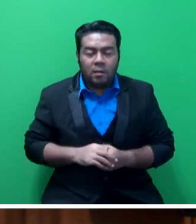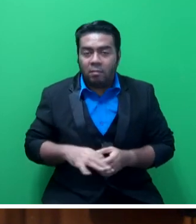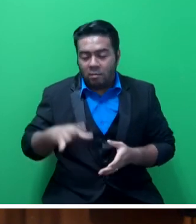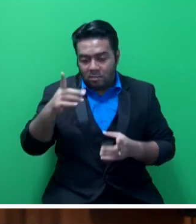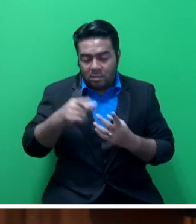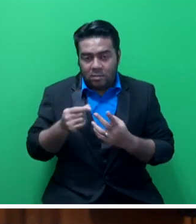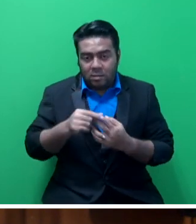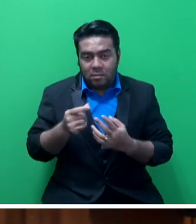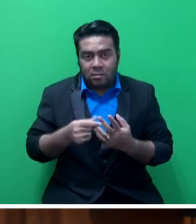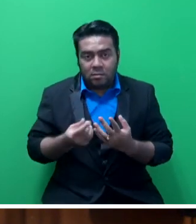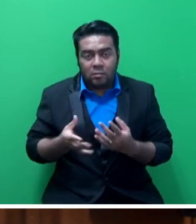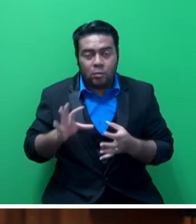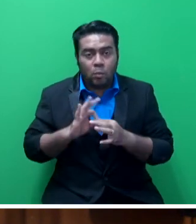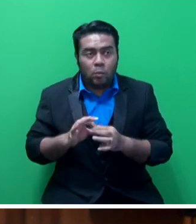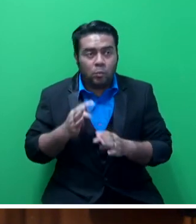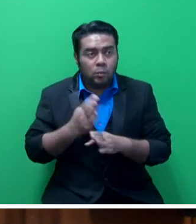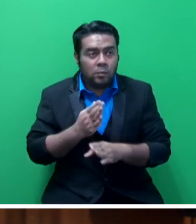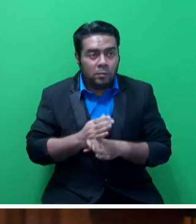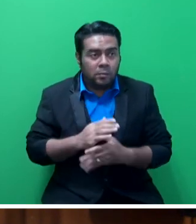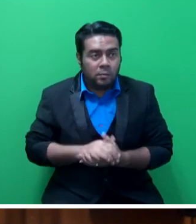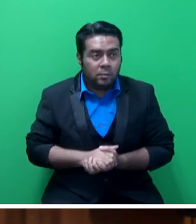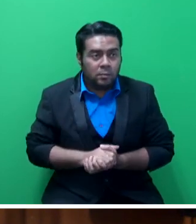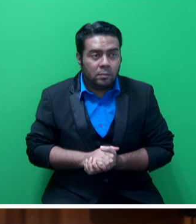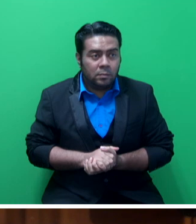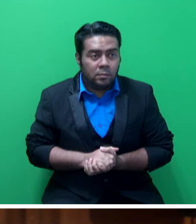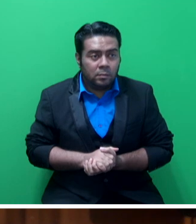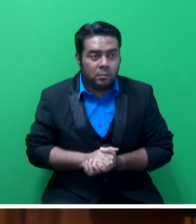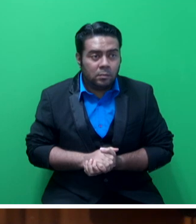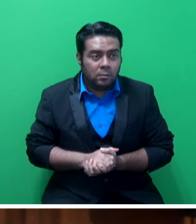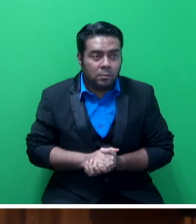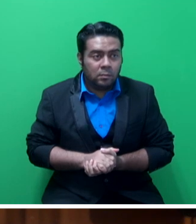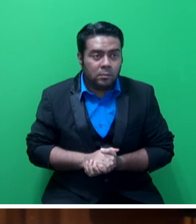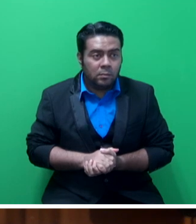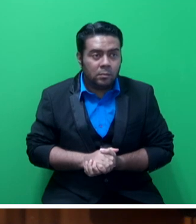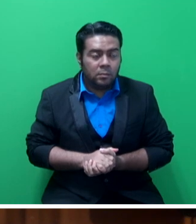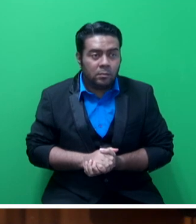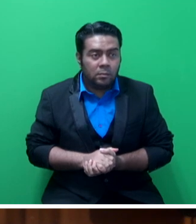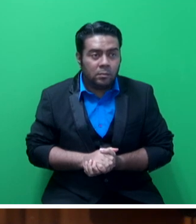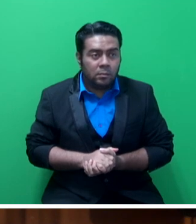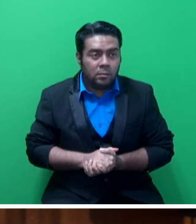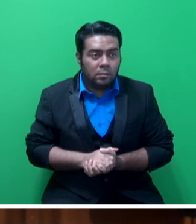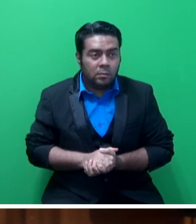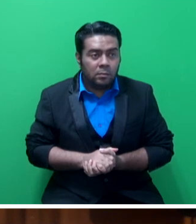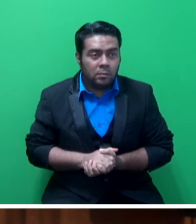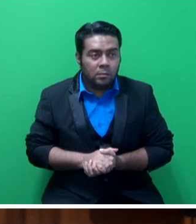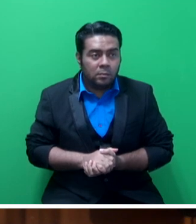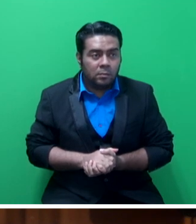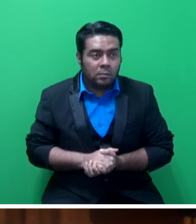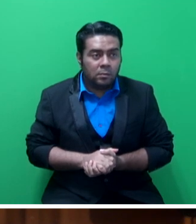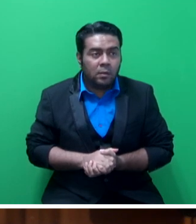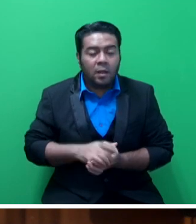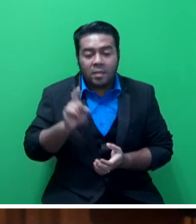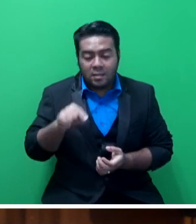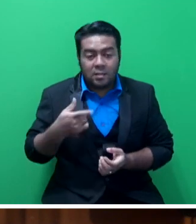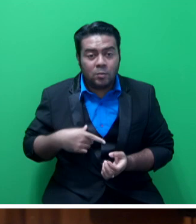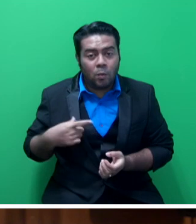own work schedule, and it's upon them to determine what is given priority or not. This is